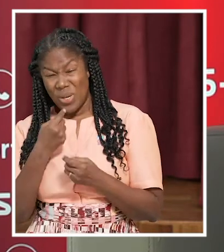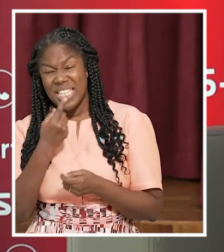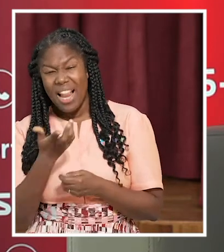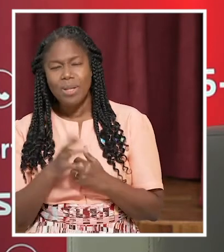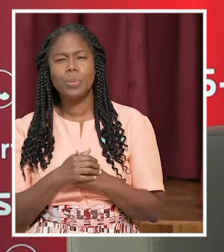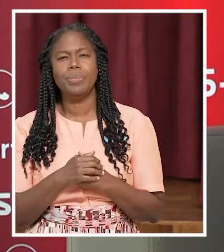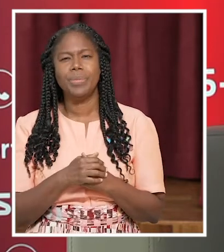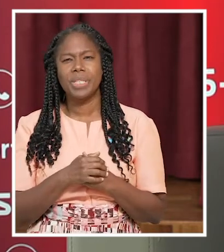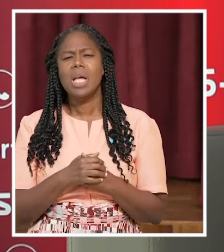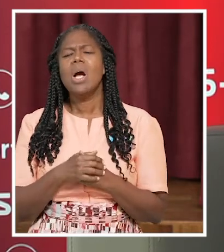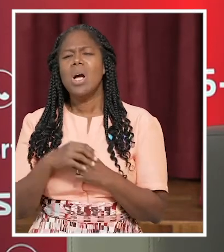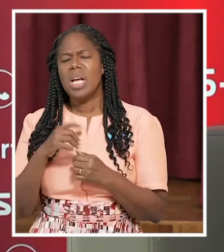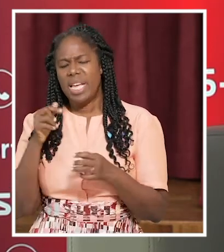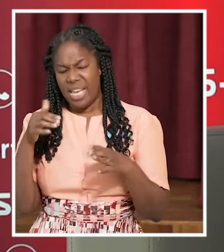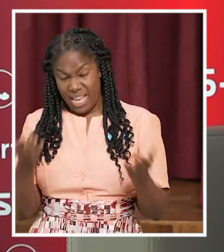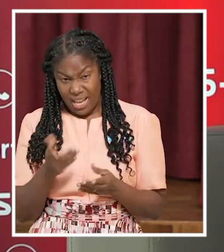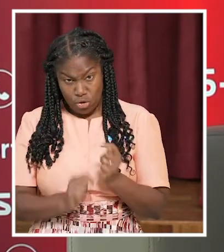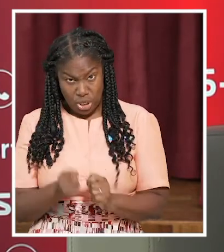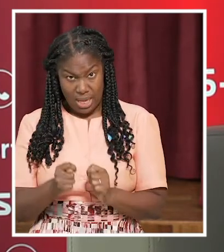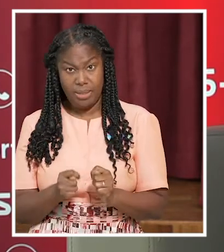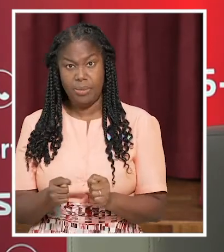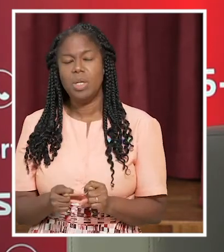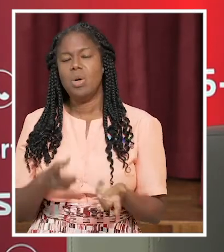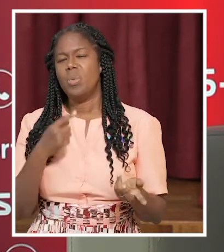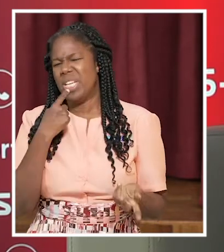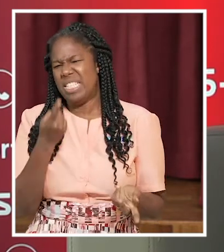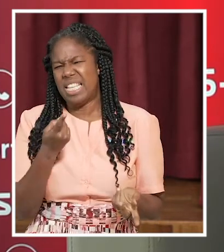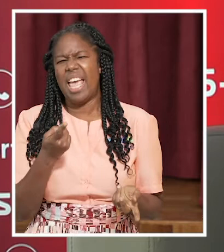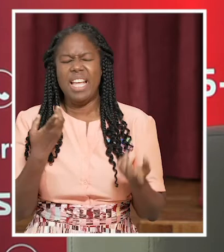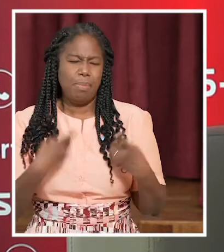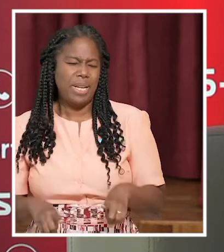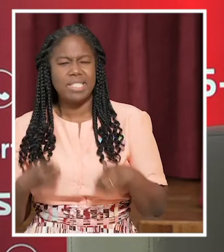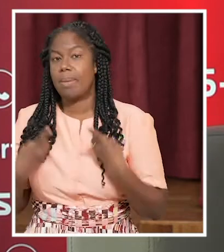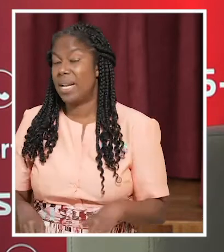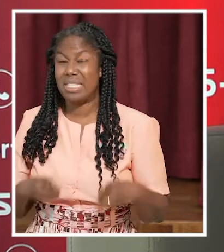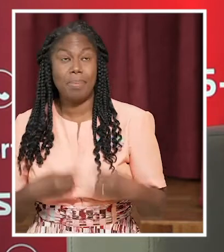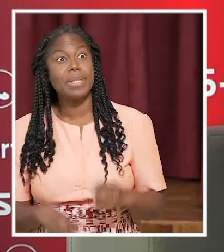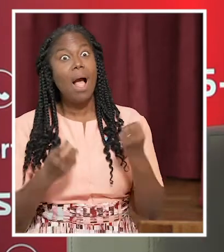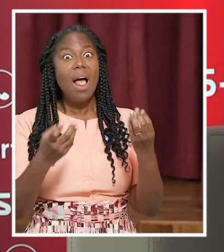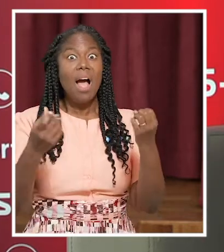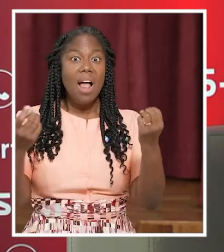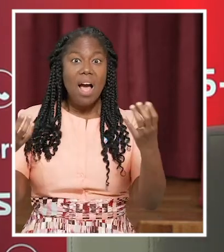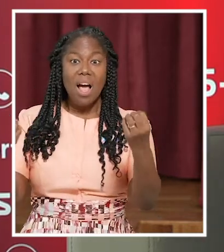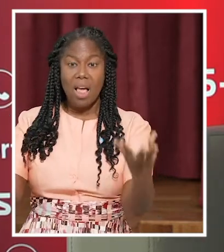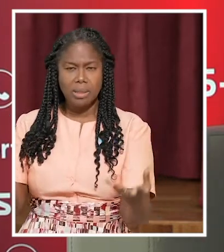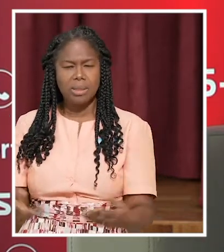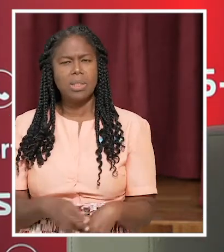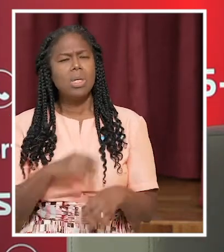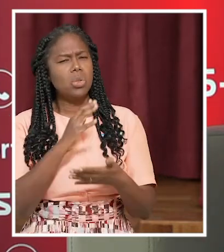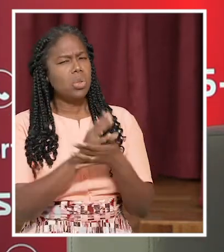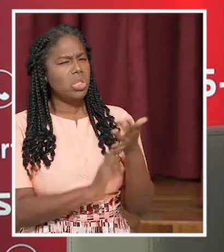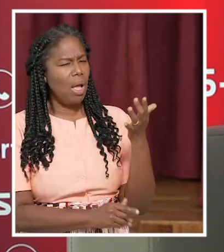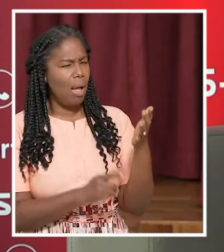bit loosely in Trinidad sometimes because everybody's depressed. So they tend to think, well, I'm going through depression, but it may just